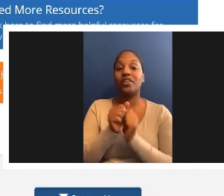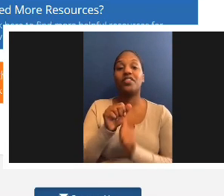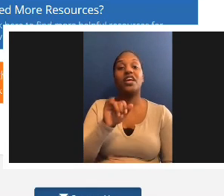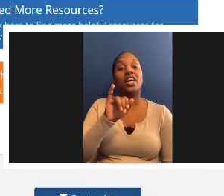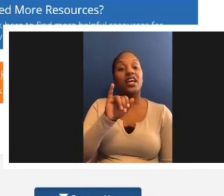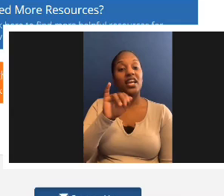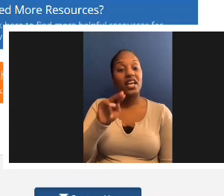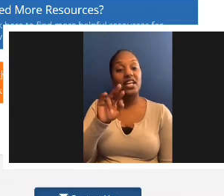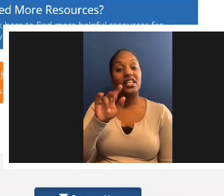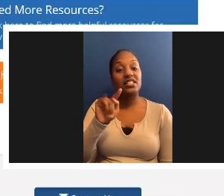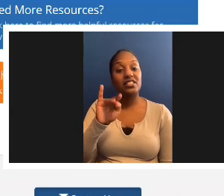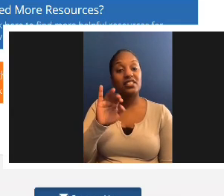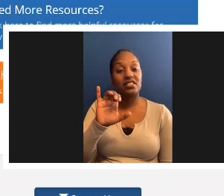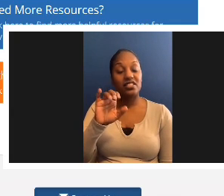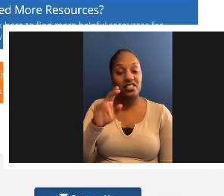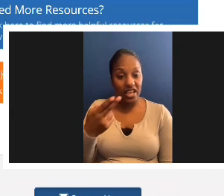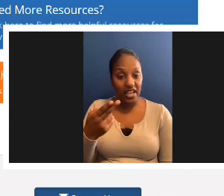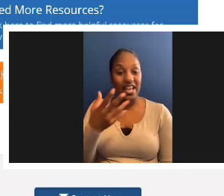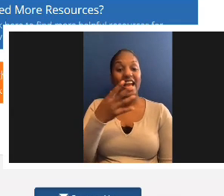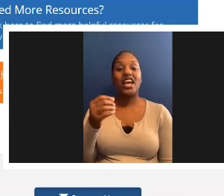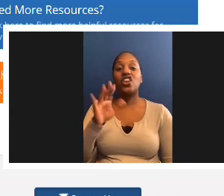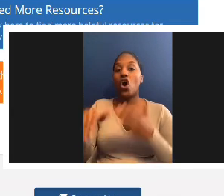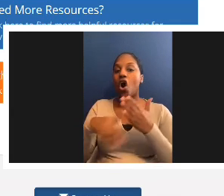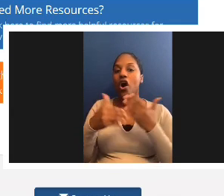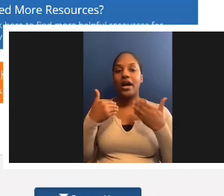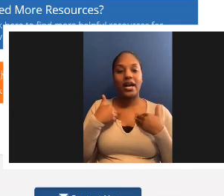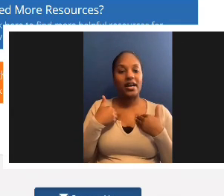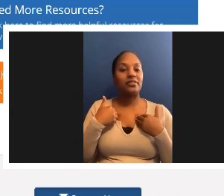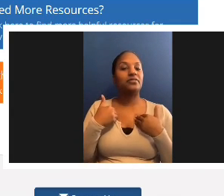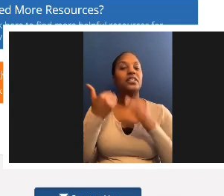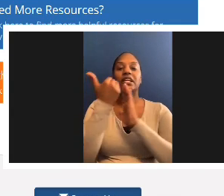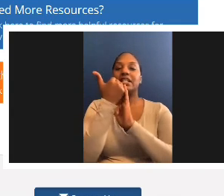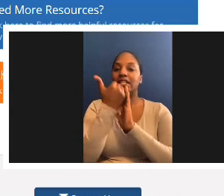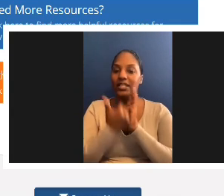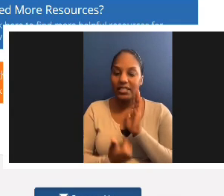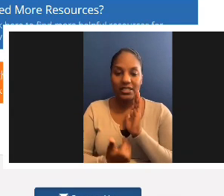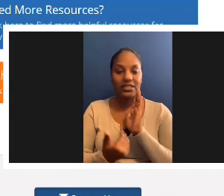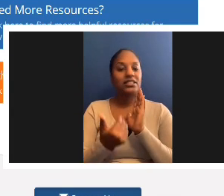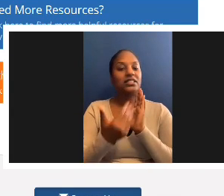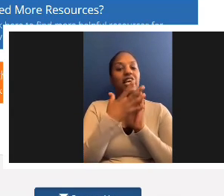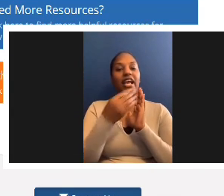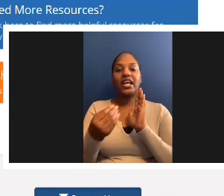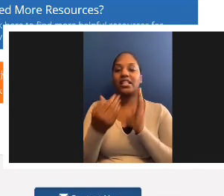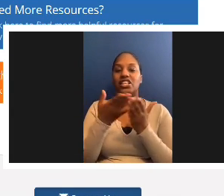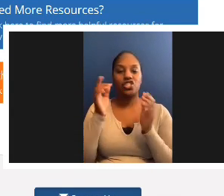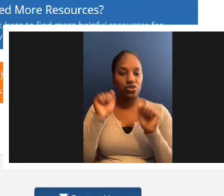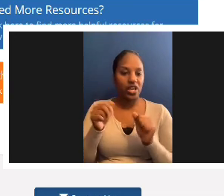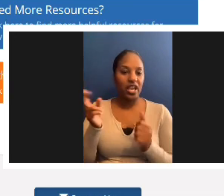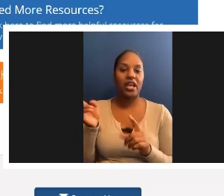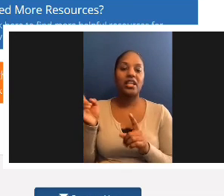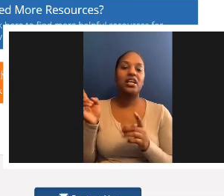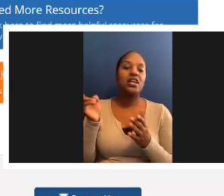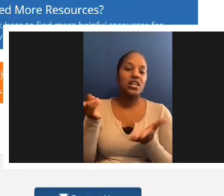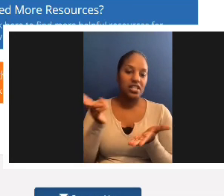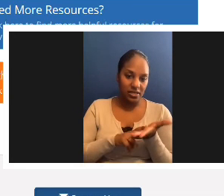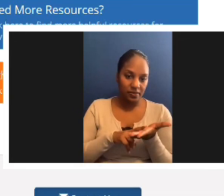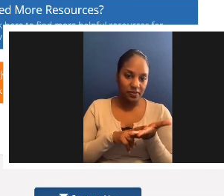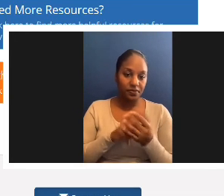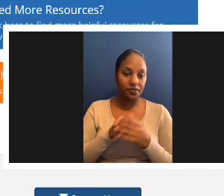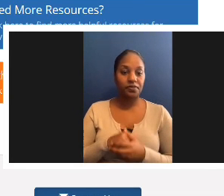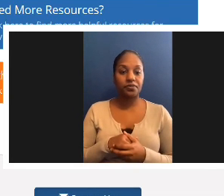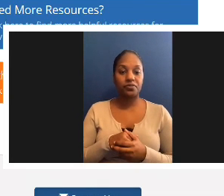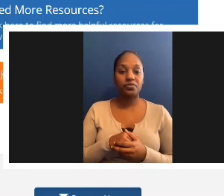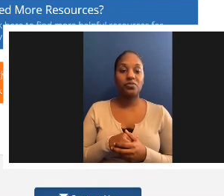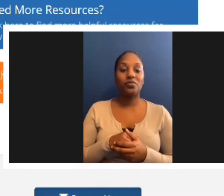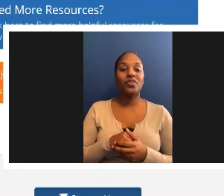of these have listservs that you can subscribe to. Intact sends out a